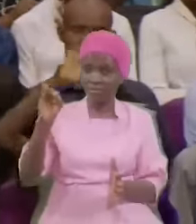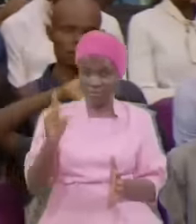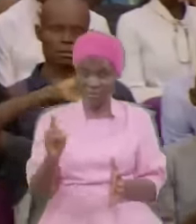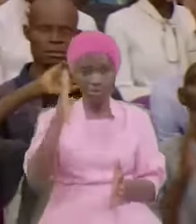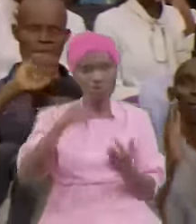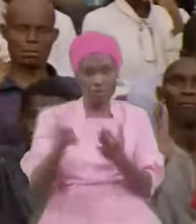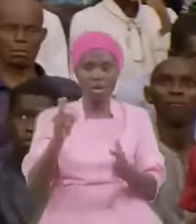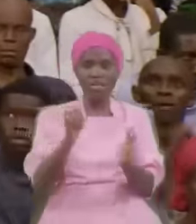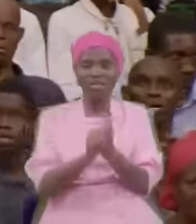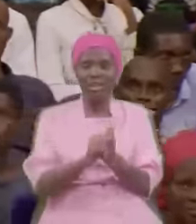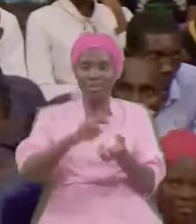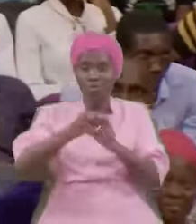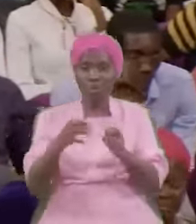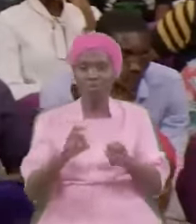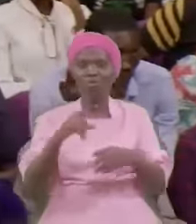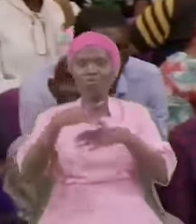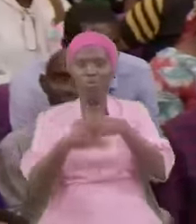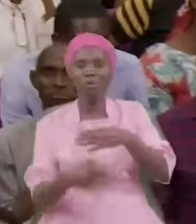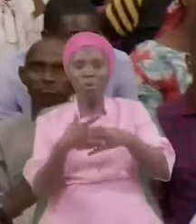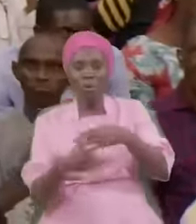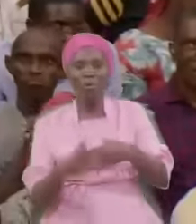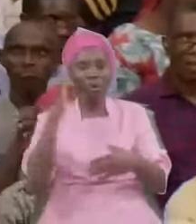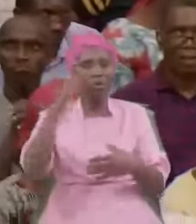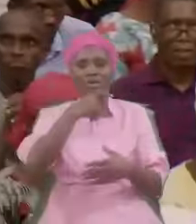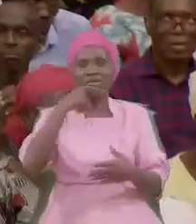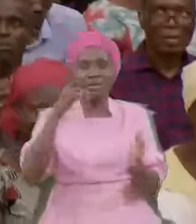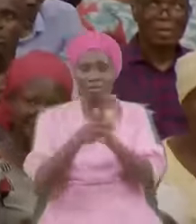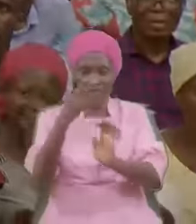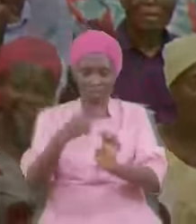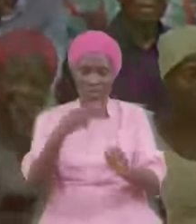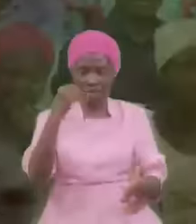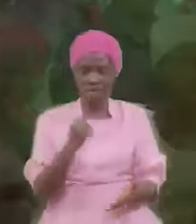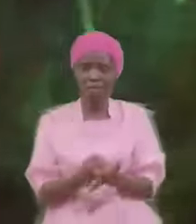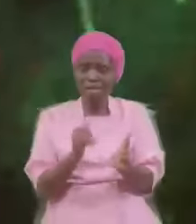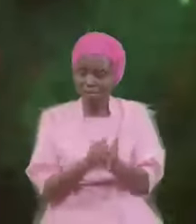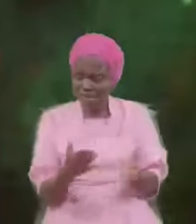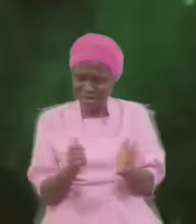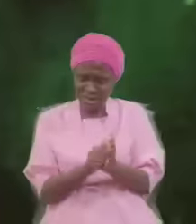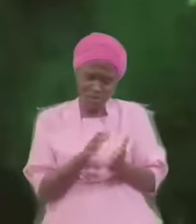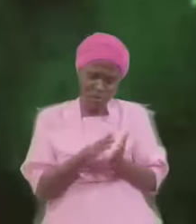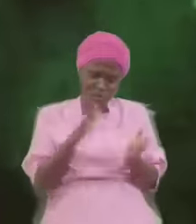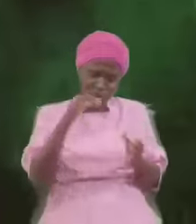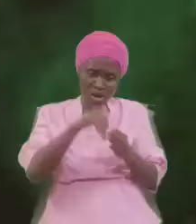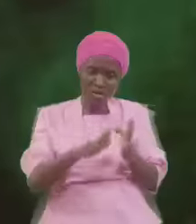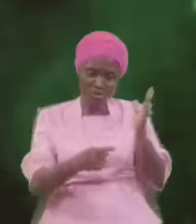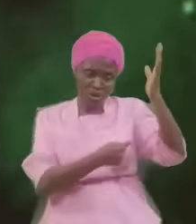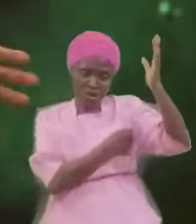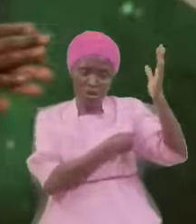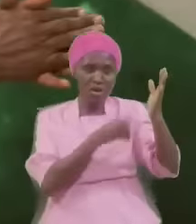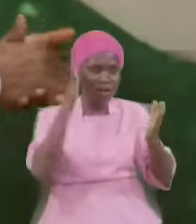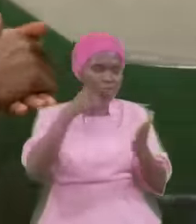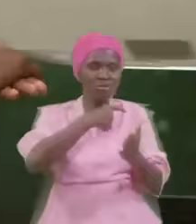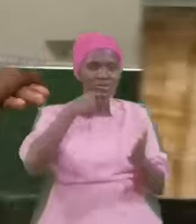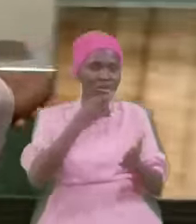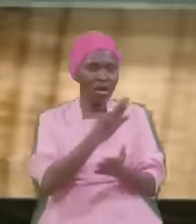will dry up. That thing that is swollen in your armpit will dry up tonight.